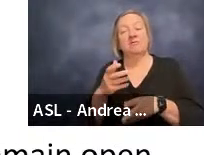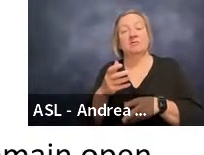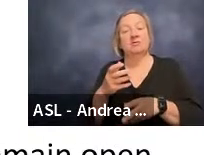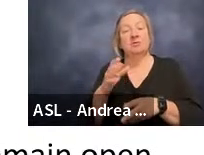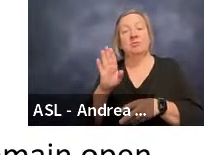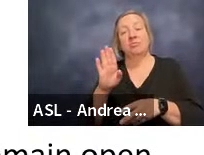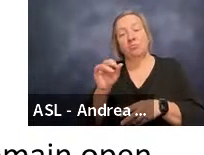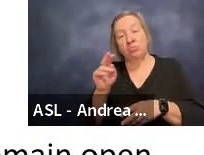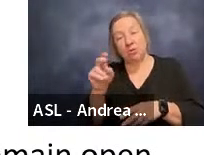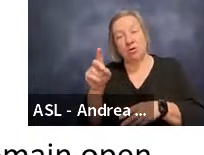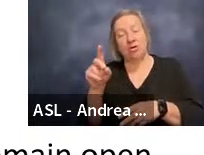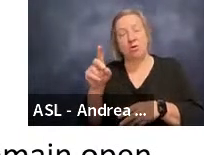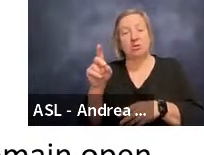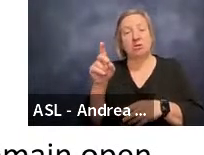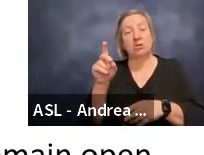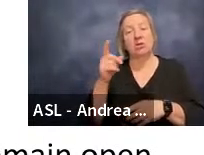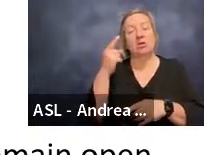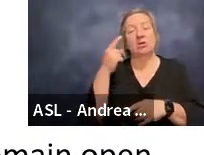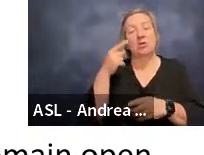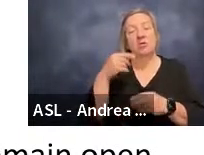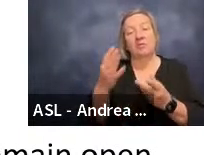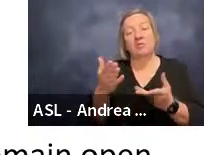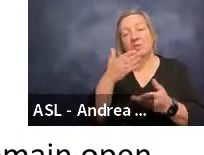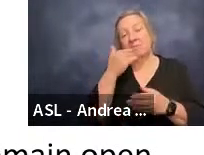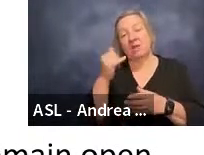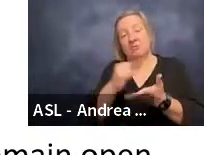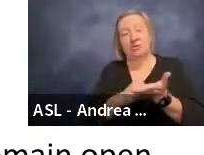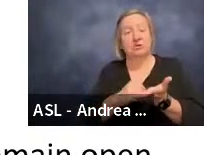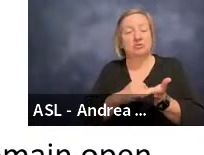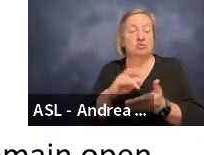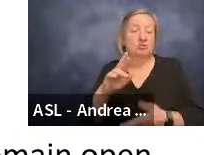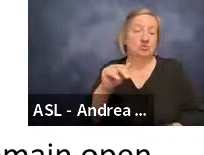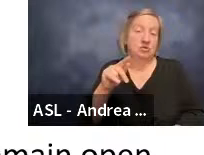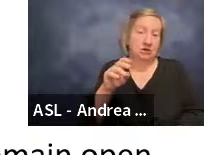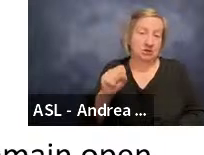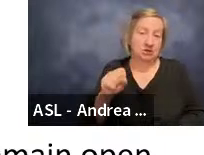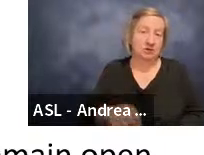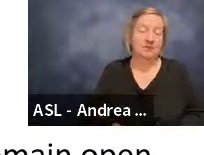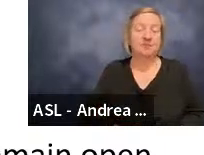bonding for, or provide for better interest rates.